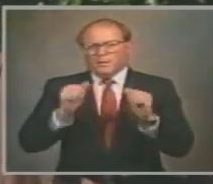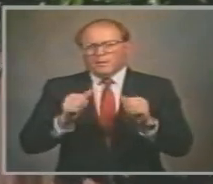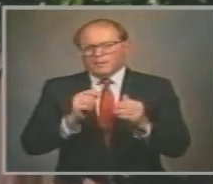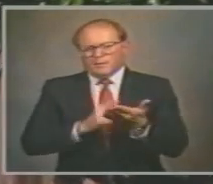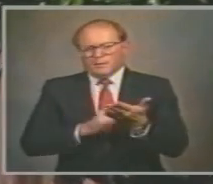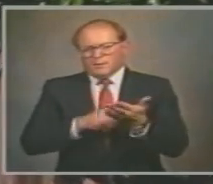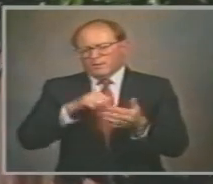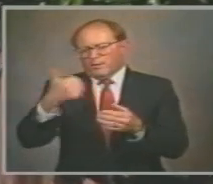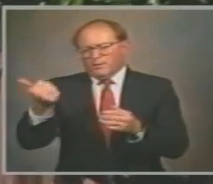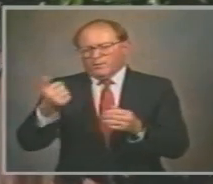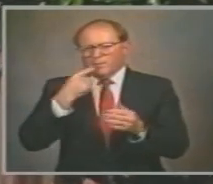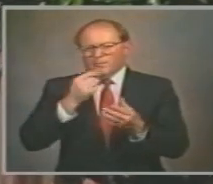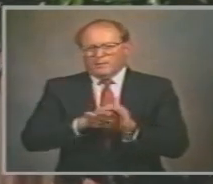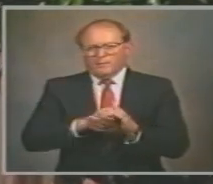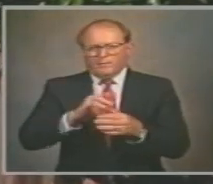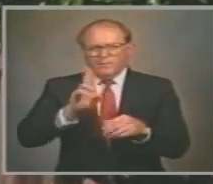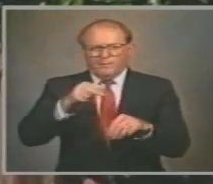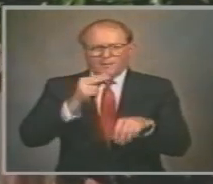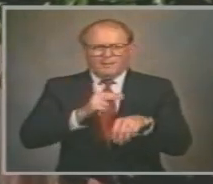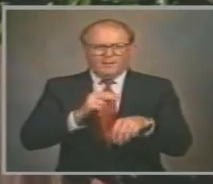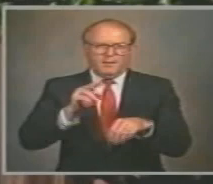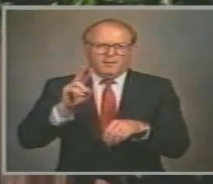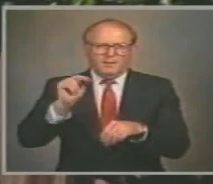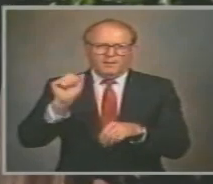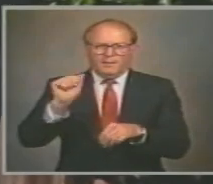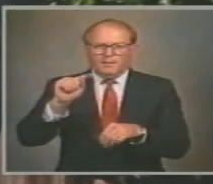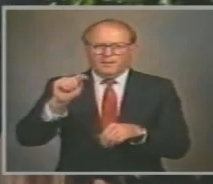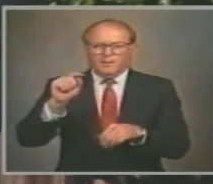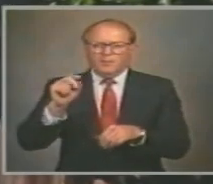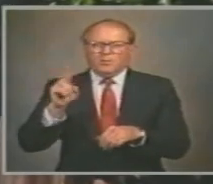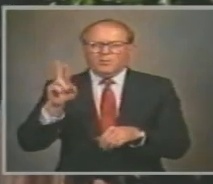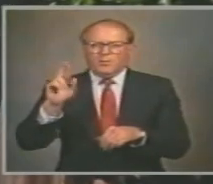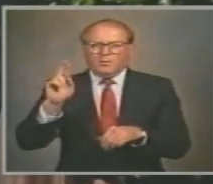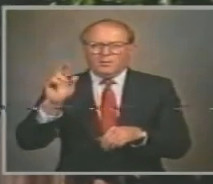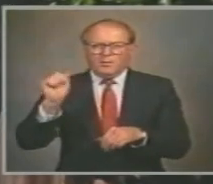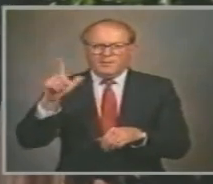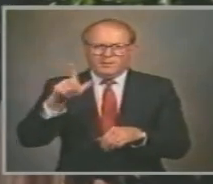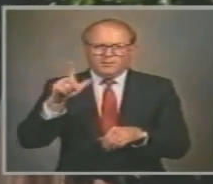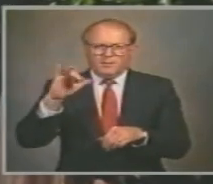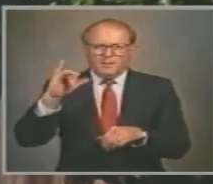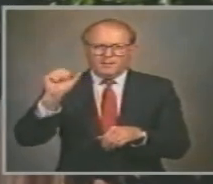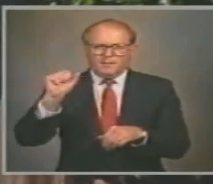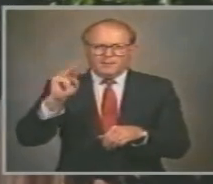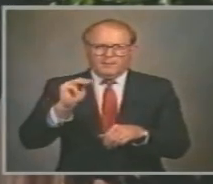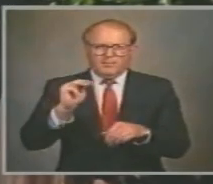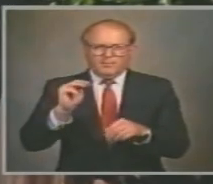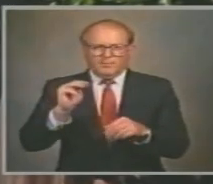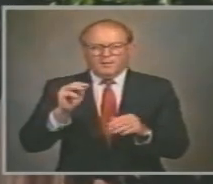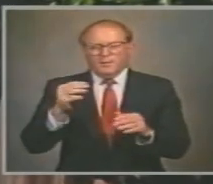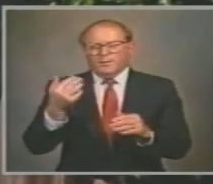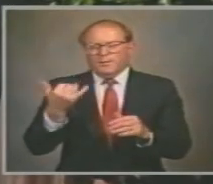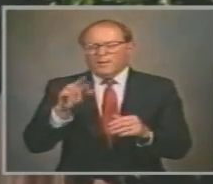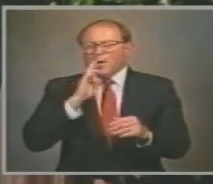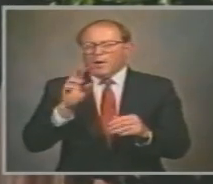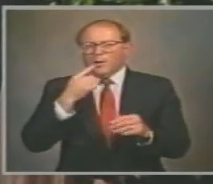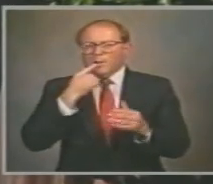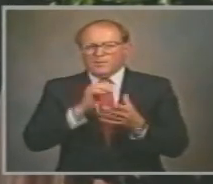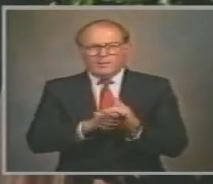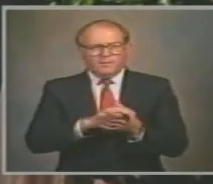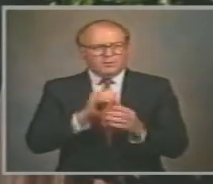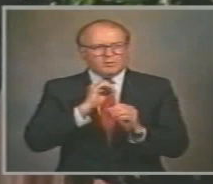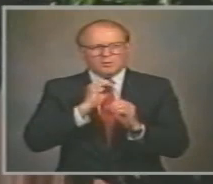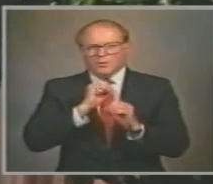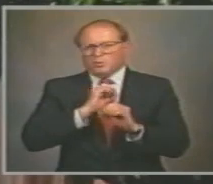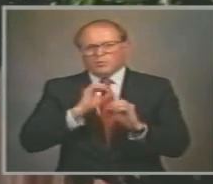of naturalism. And you notice I did say beliefs, for they are beliefs, not facts. But